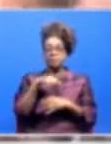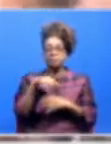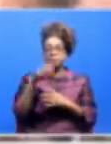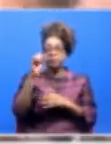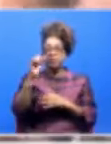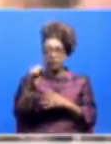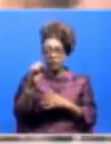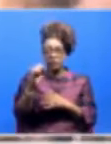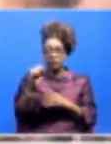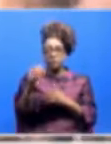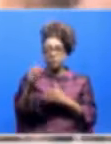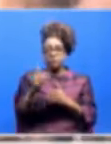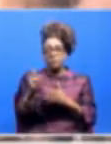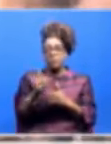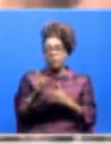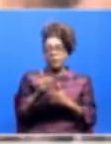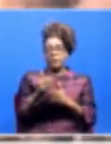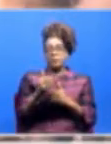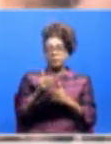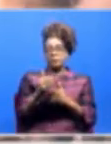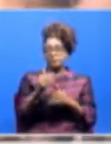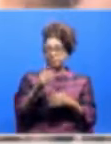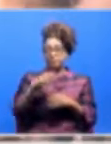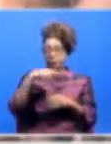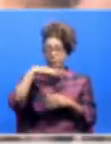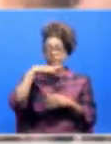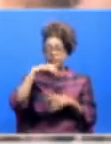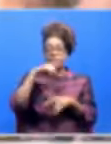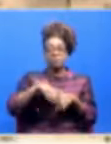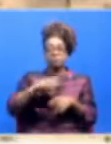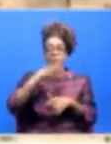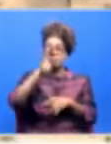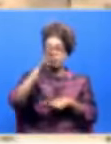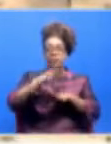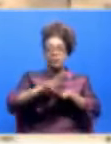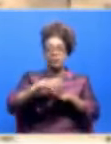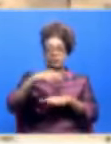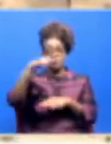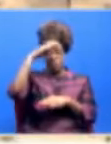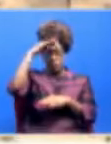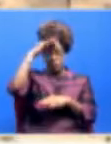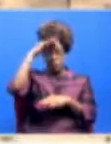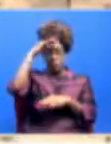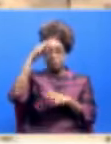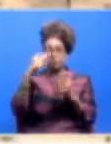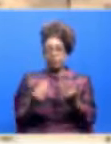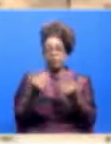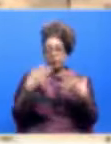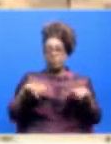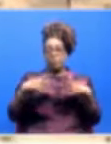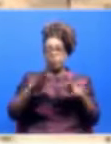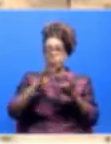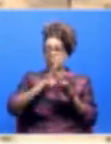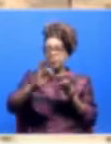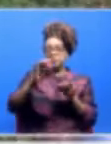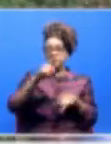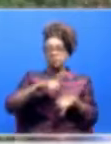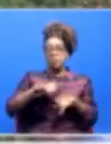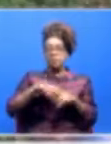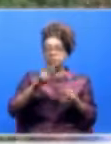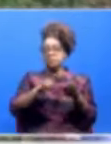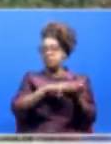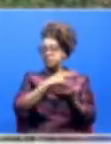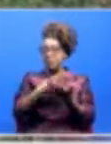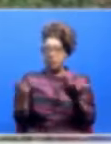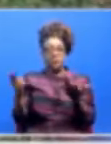sight after consuming illicit brew. The residents say they took matter into their own hands after they failed to get any help